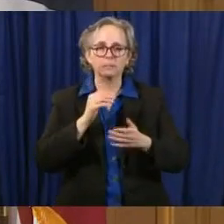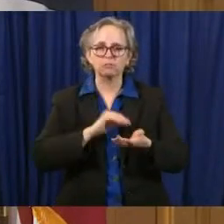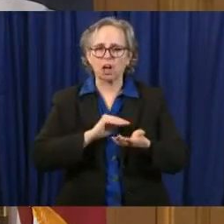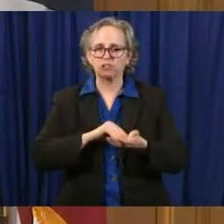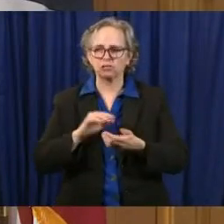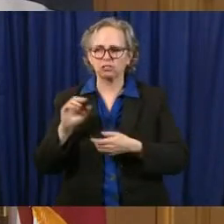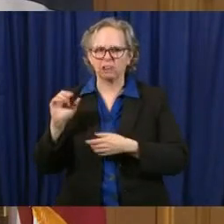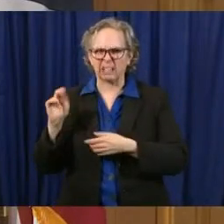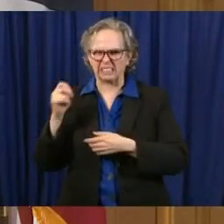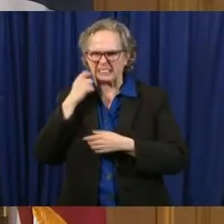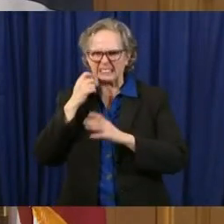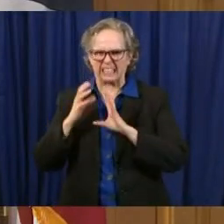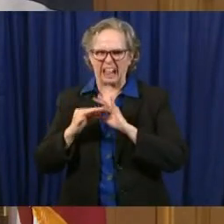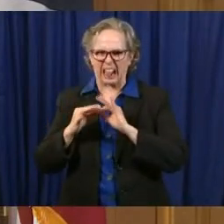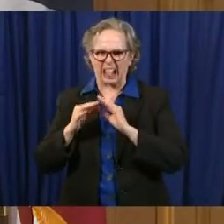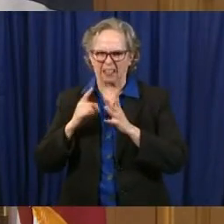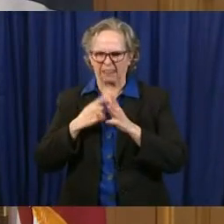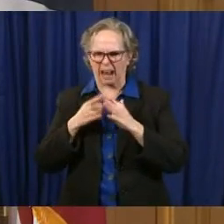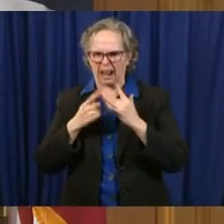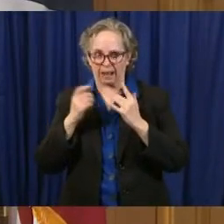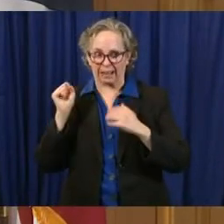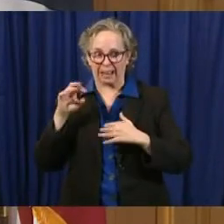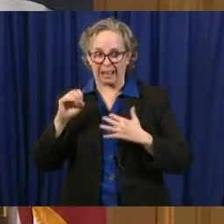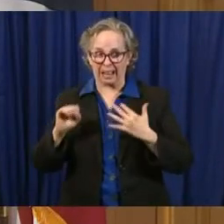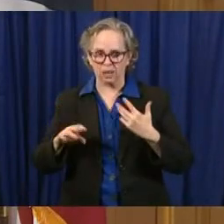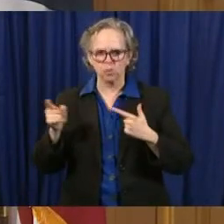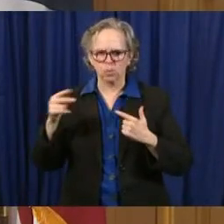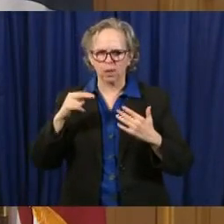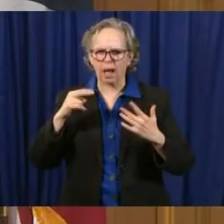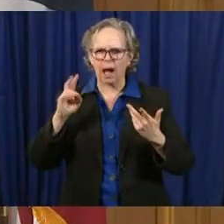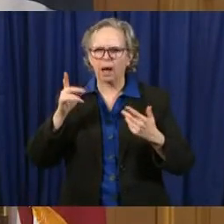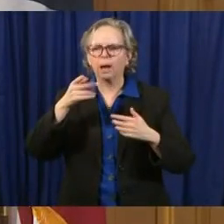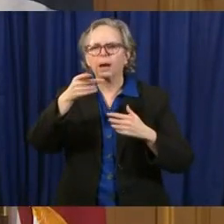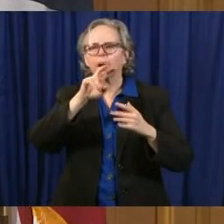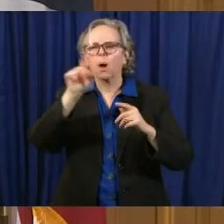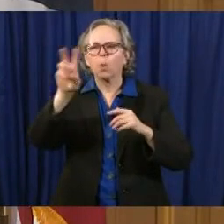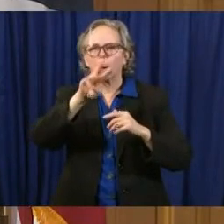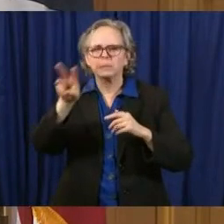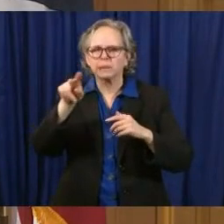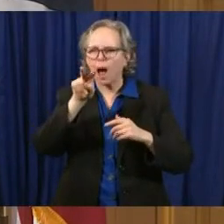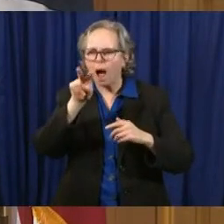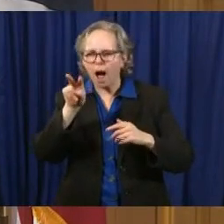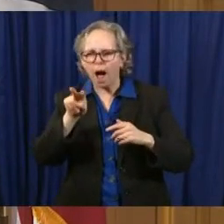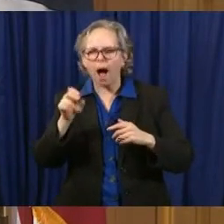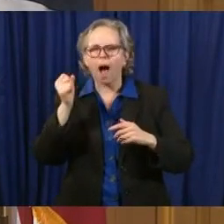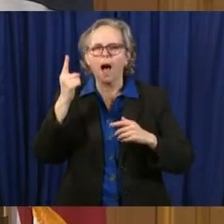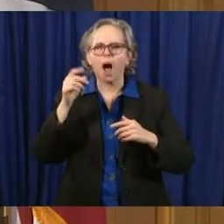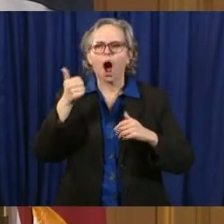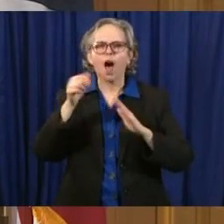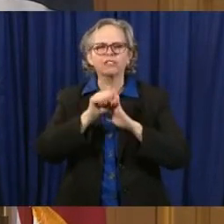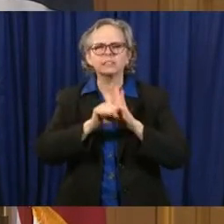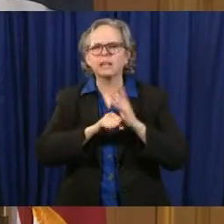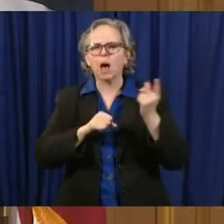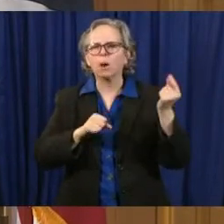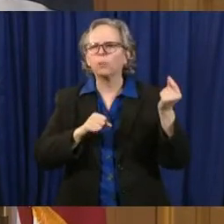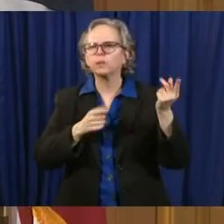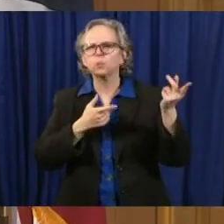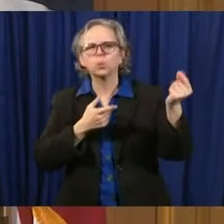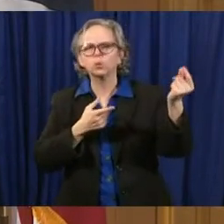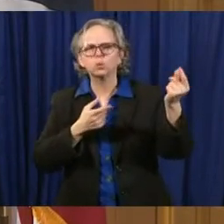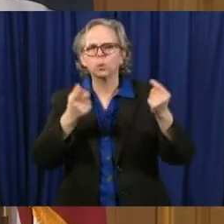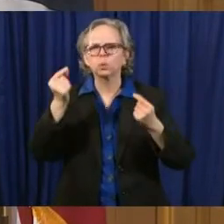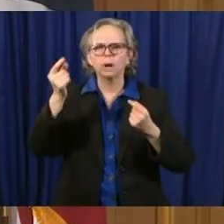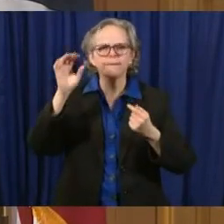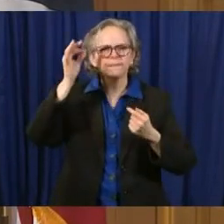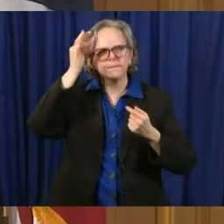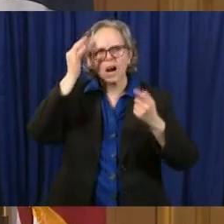know, you can read those online that other states are talking about doing that. You got federal officials who are talking about doing